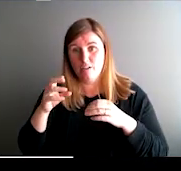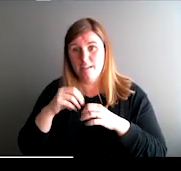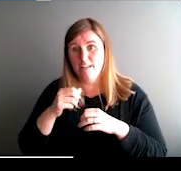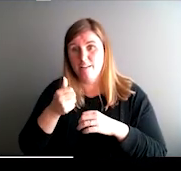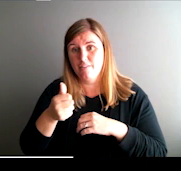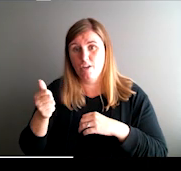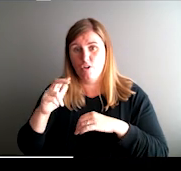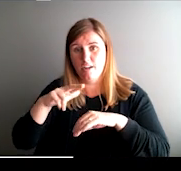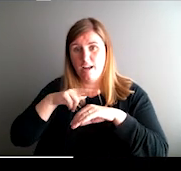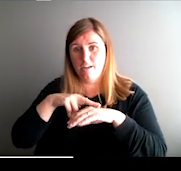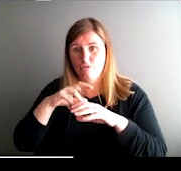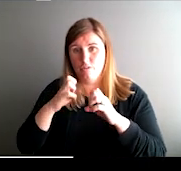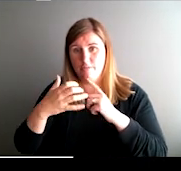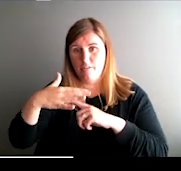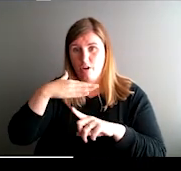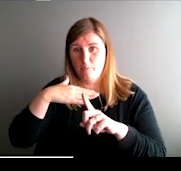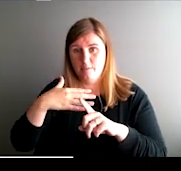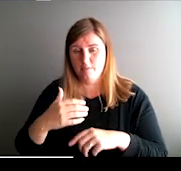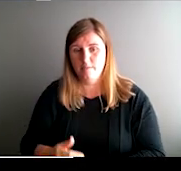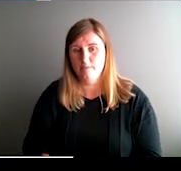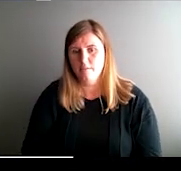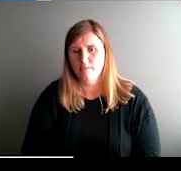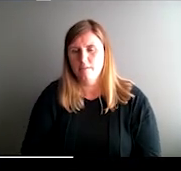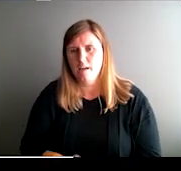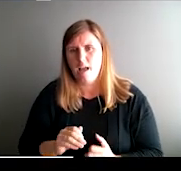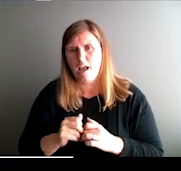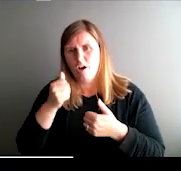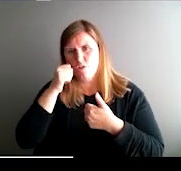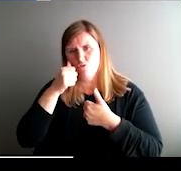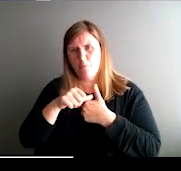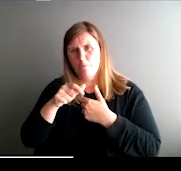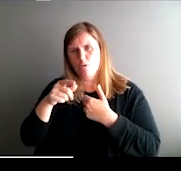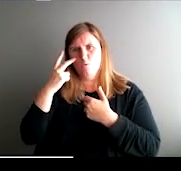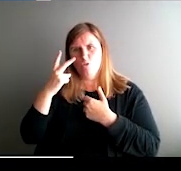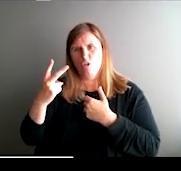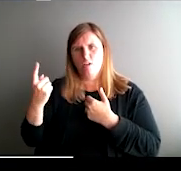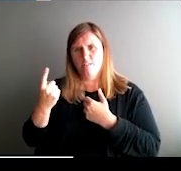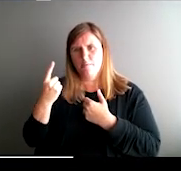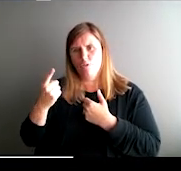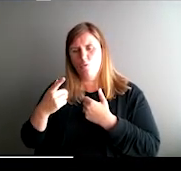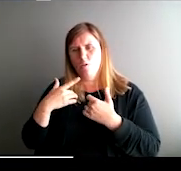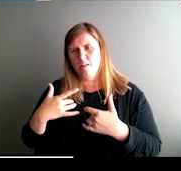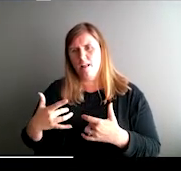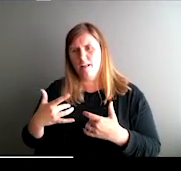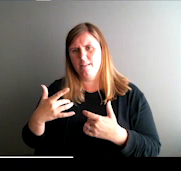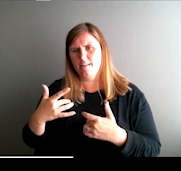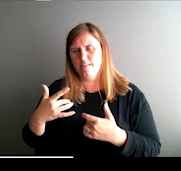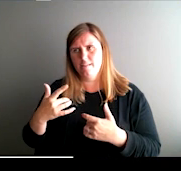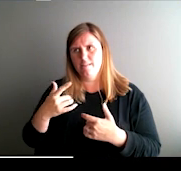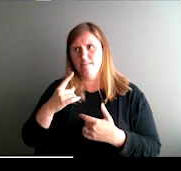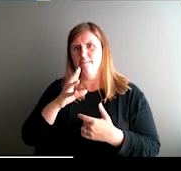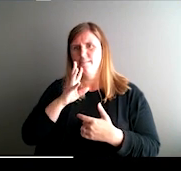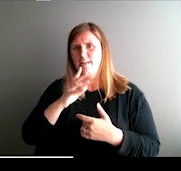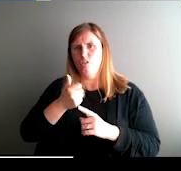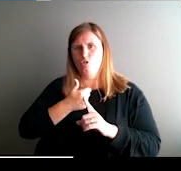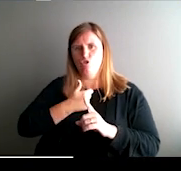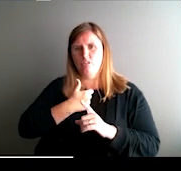their natural environment. How do you remember that you saw something? You likely said it to yourself at